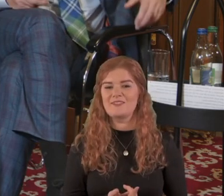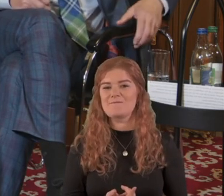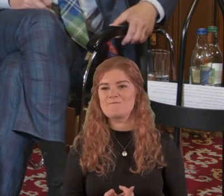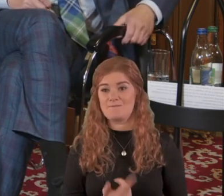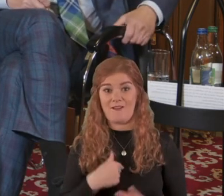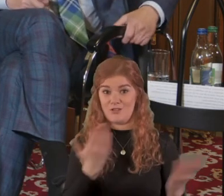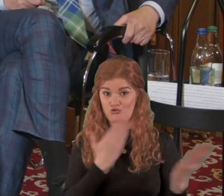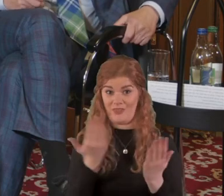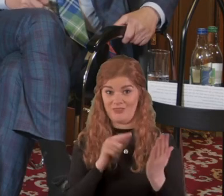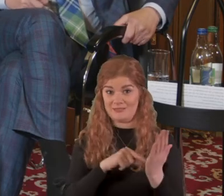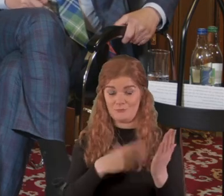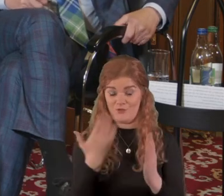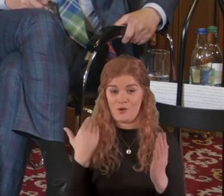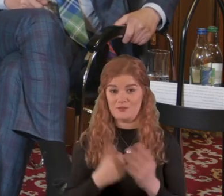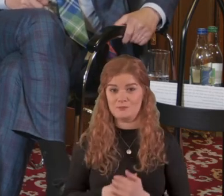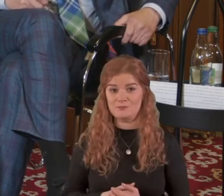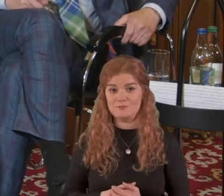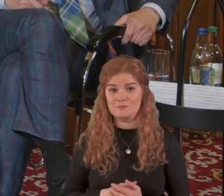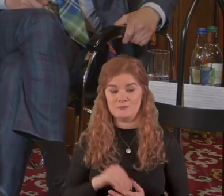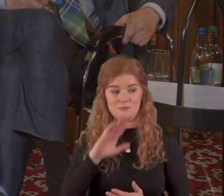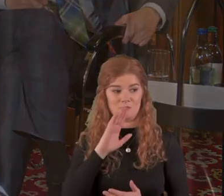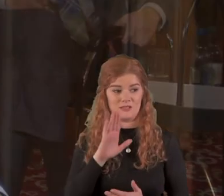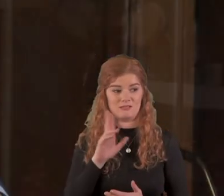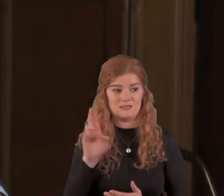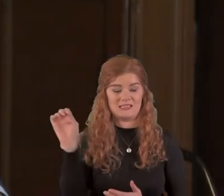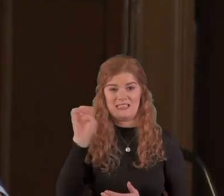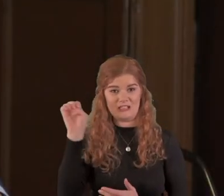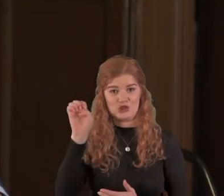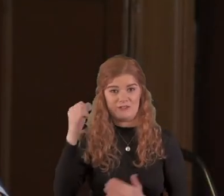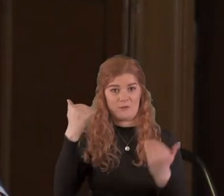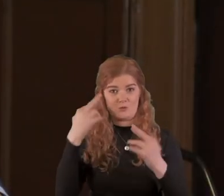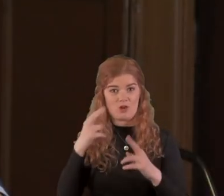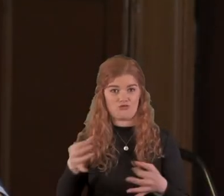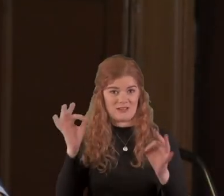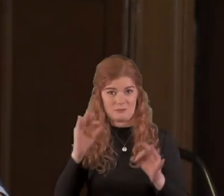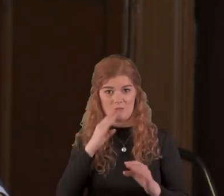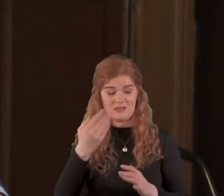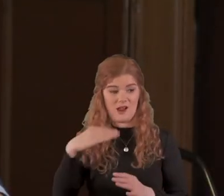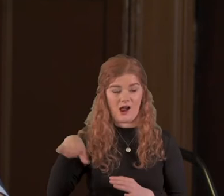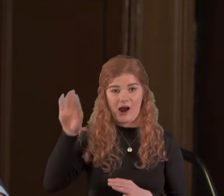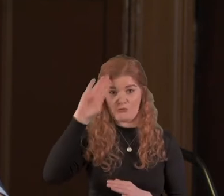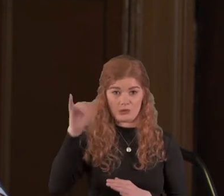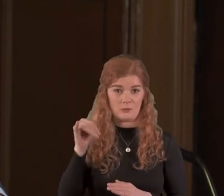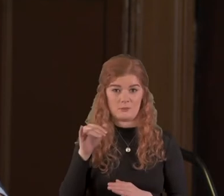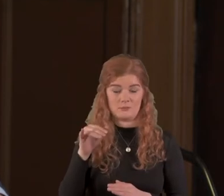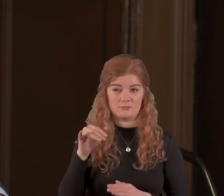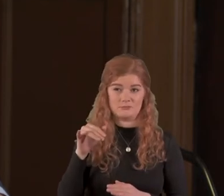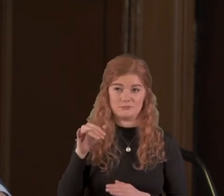I've read that. So British intelligence was not very good. So again, the Irish might have perhaps